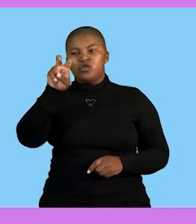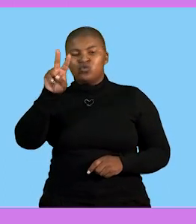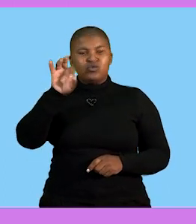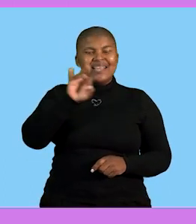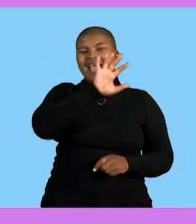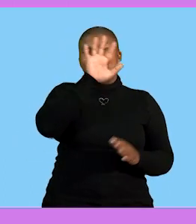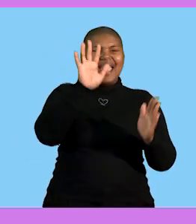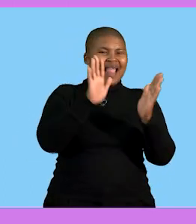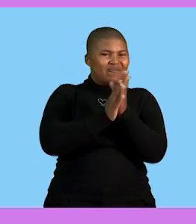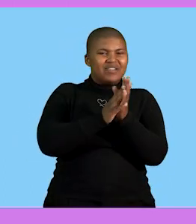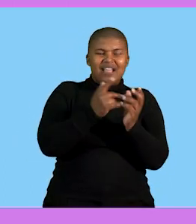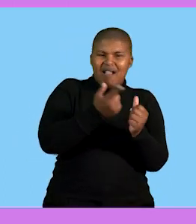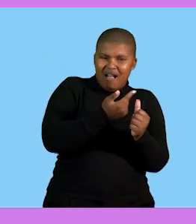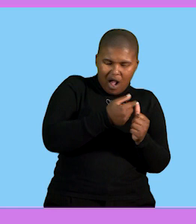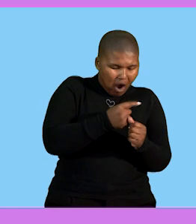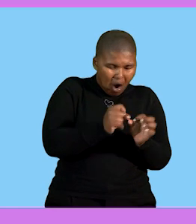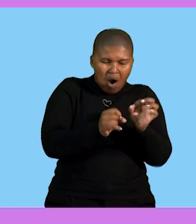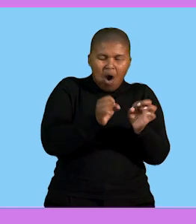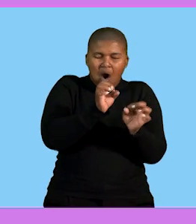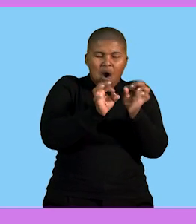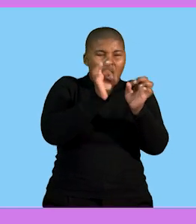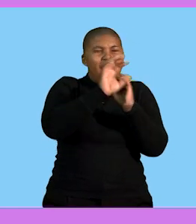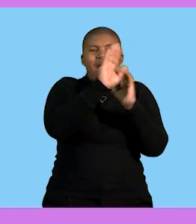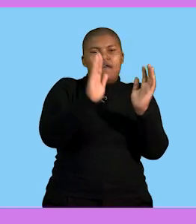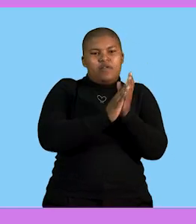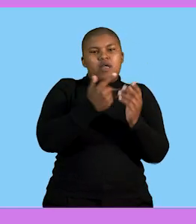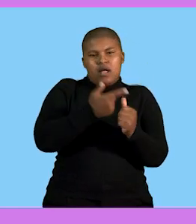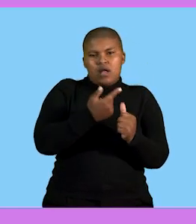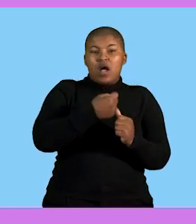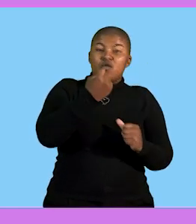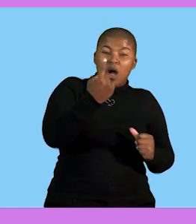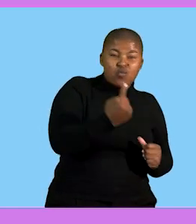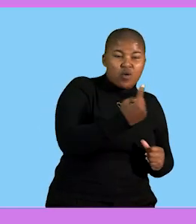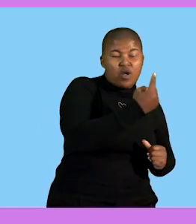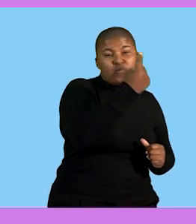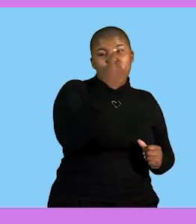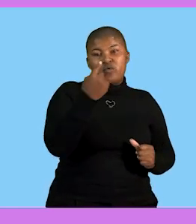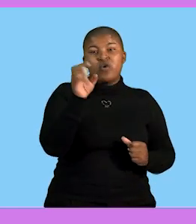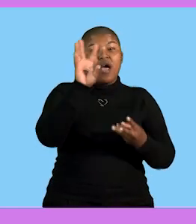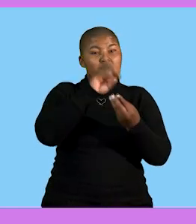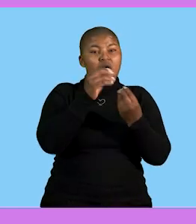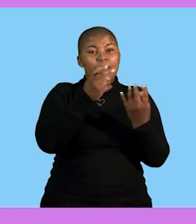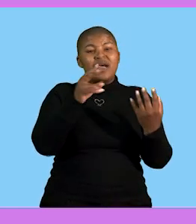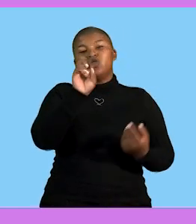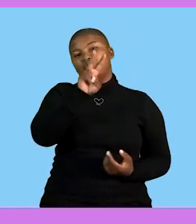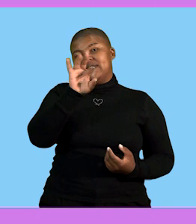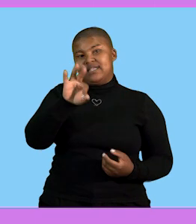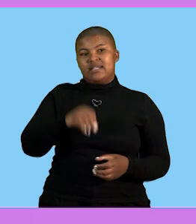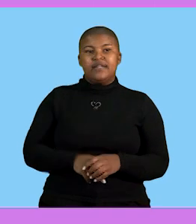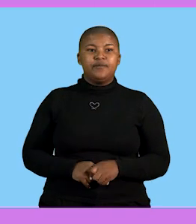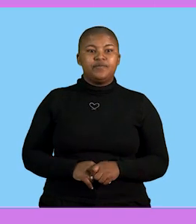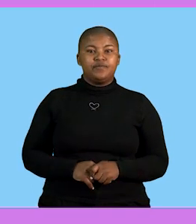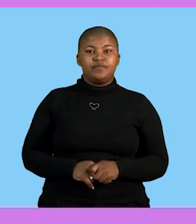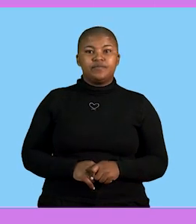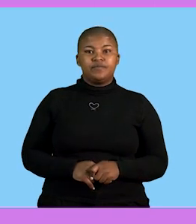one, and then all of these, as they appear to be one as per set.